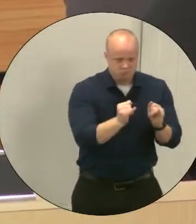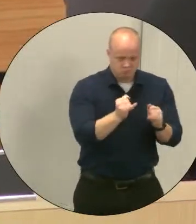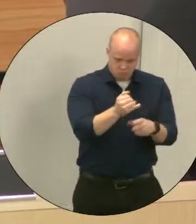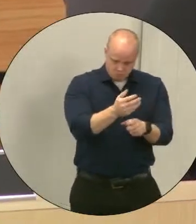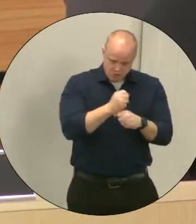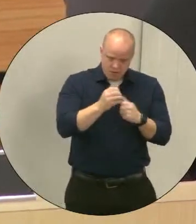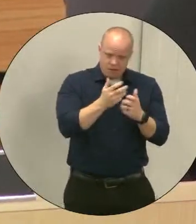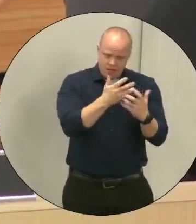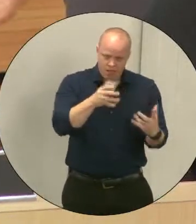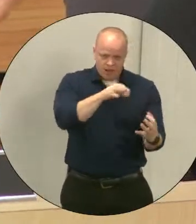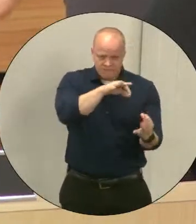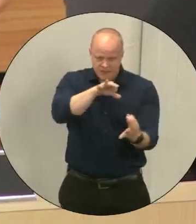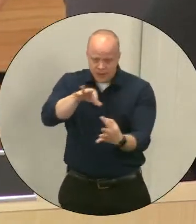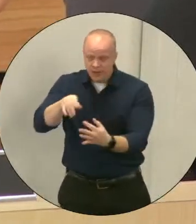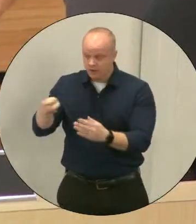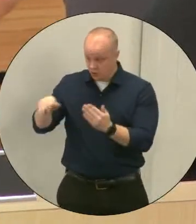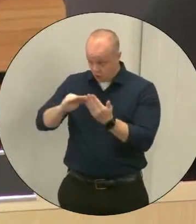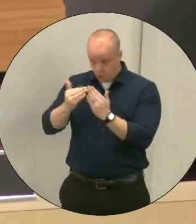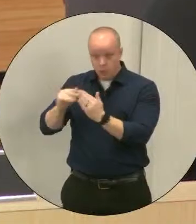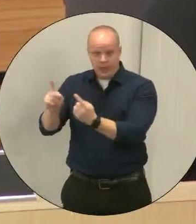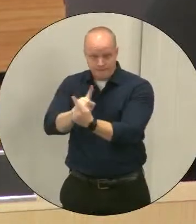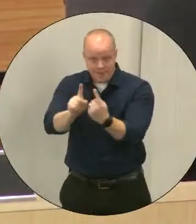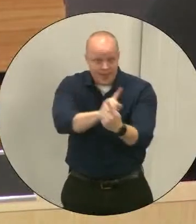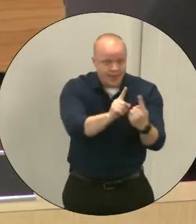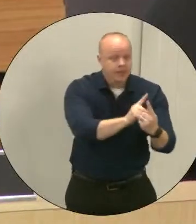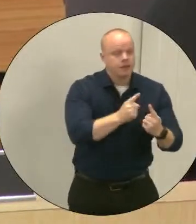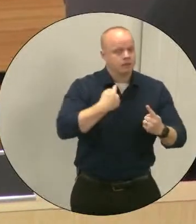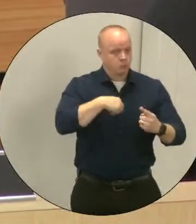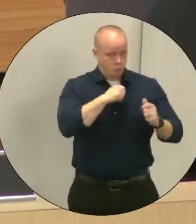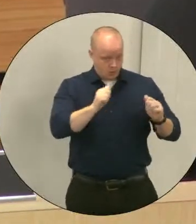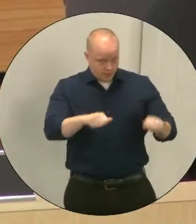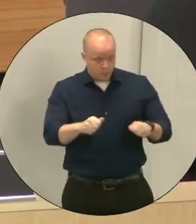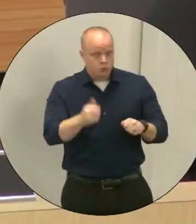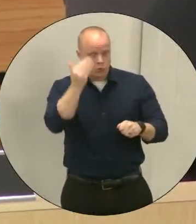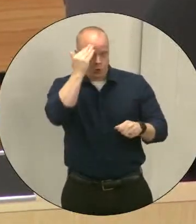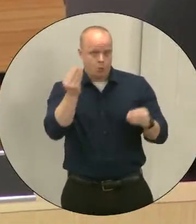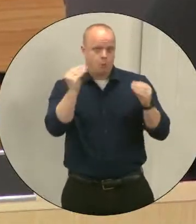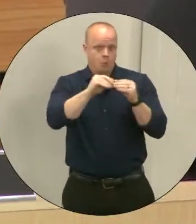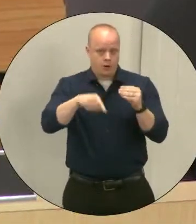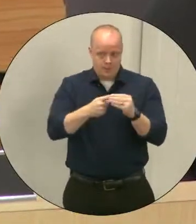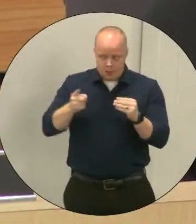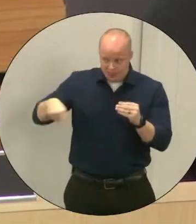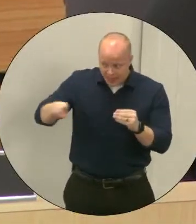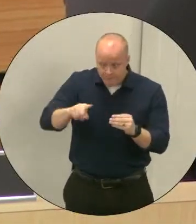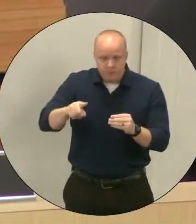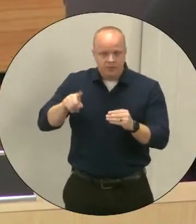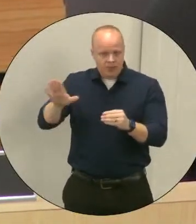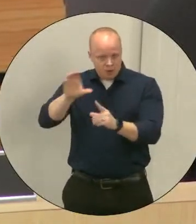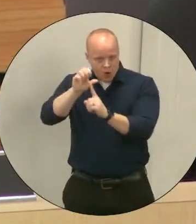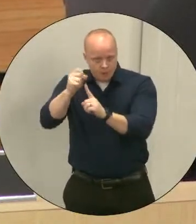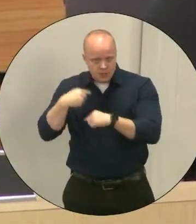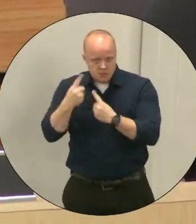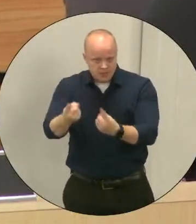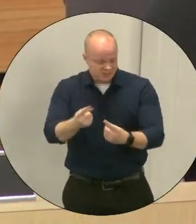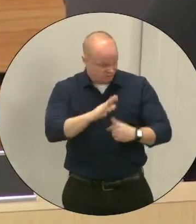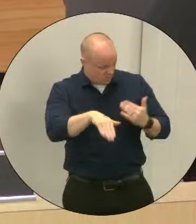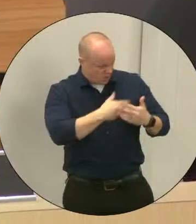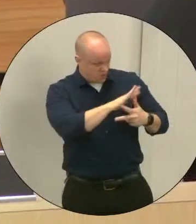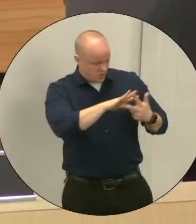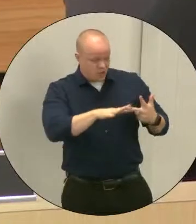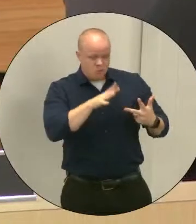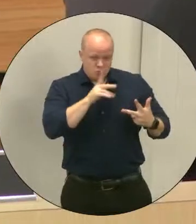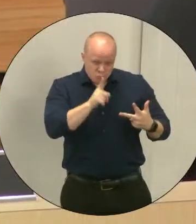feedback. The community met them. We were able to know a lot more about them and what they've done. All 3 actually have pretty